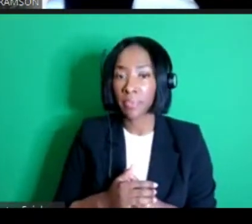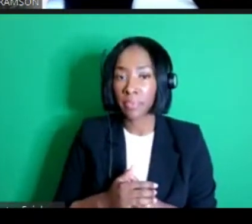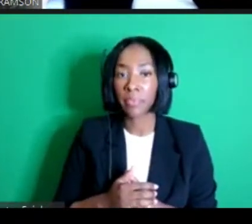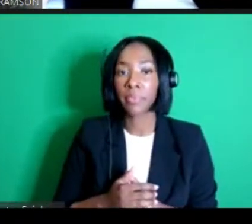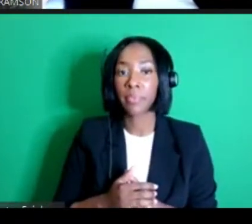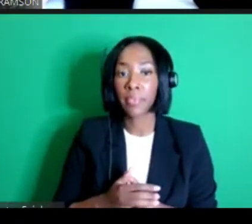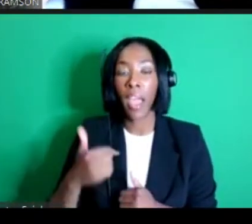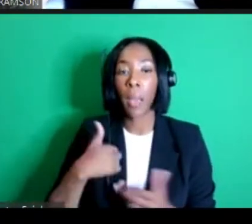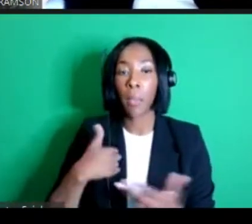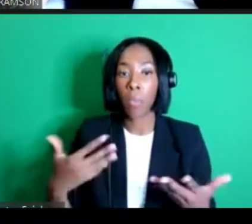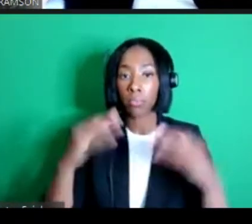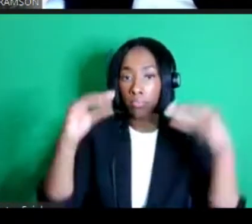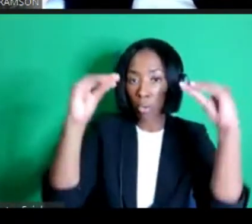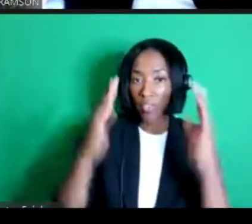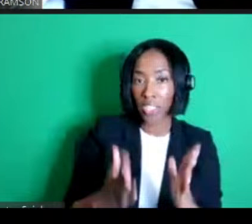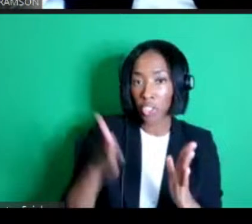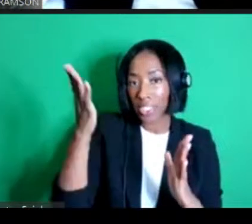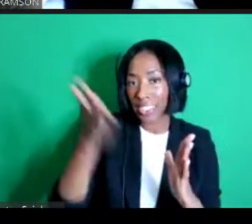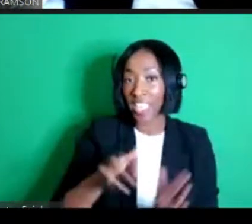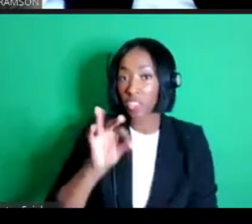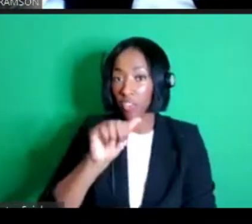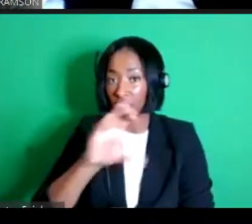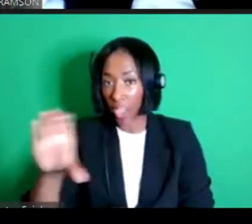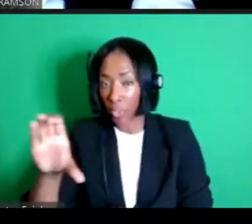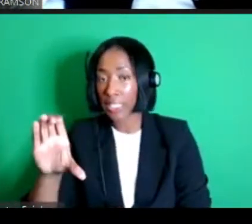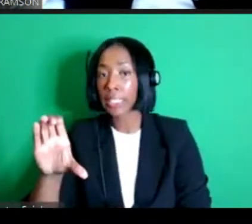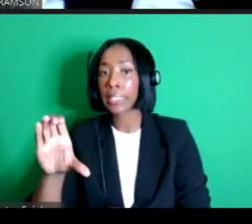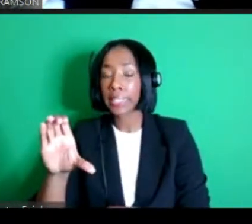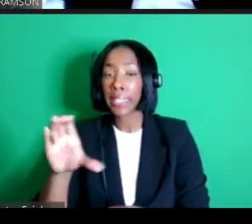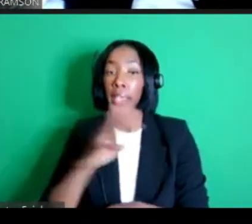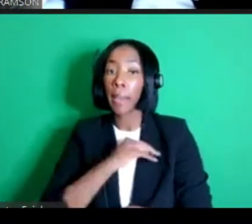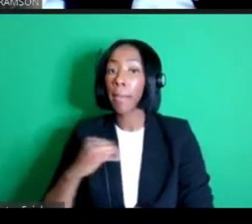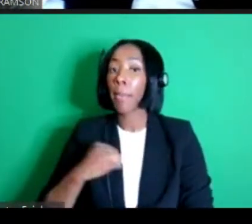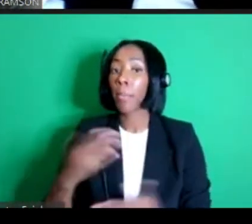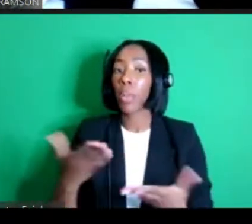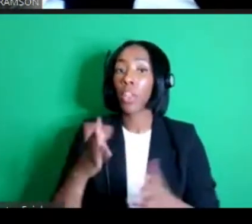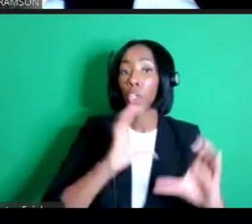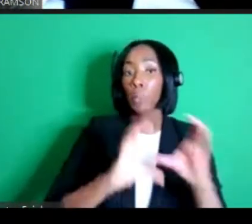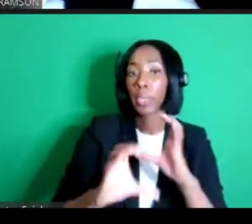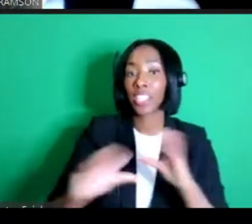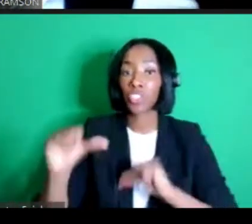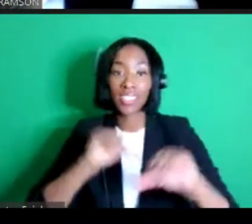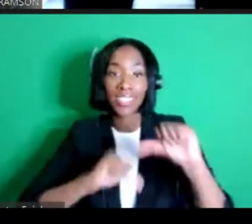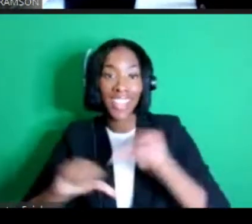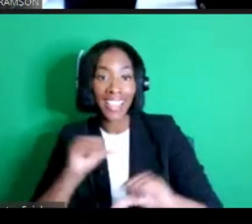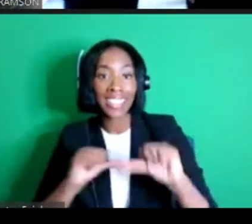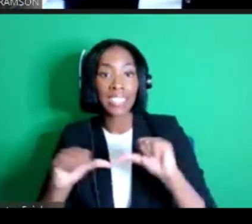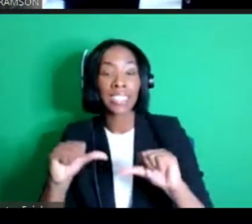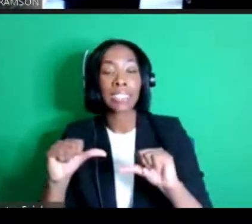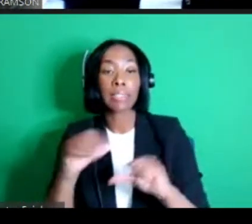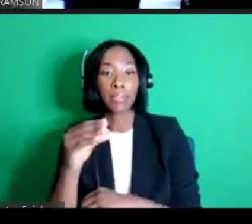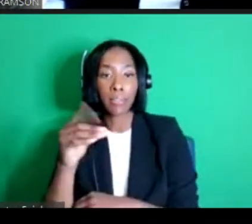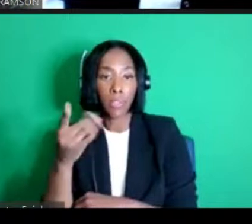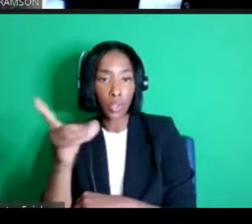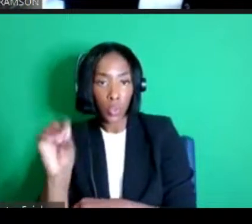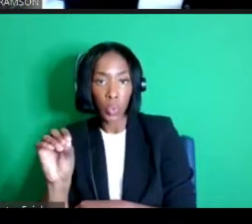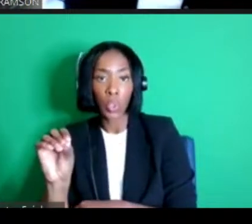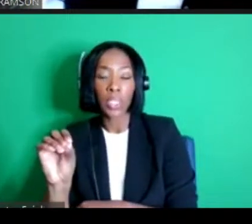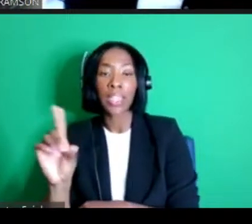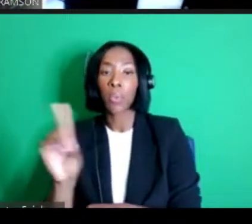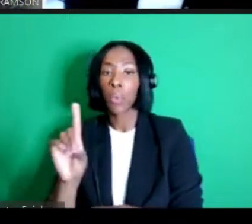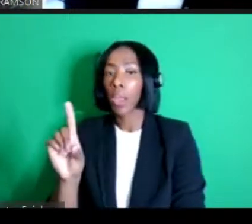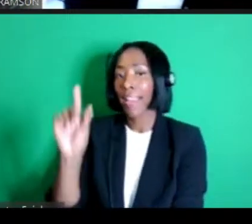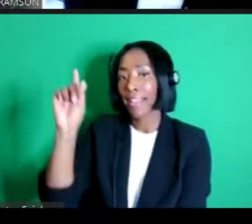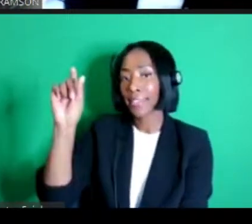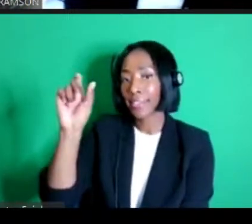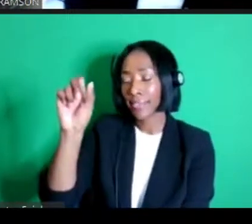a professor slash faculty member in the Communication Sciences and Disorders program at St. Xavier. I am a